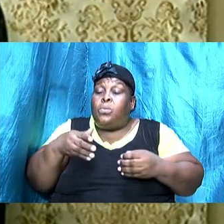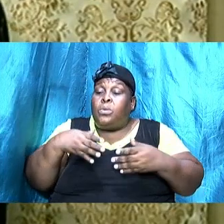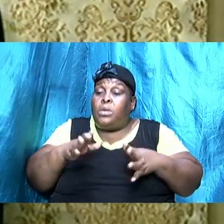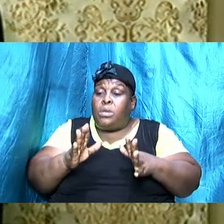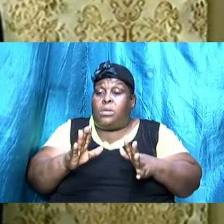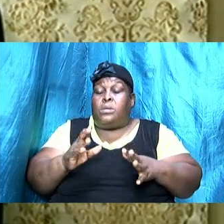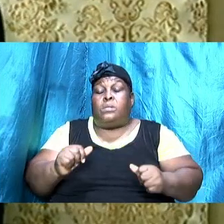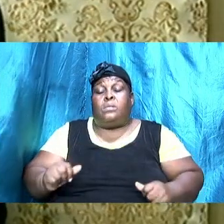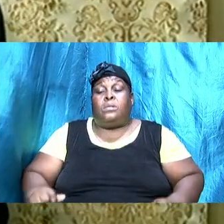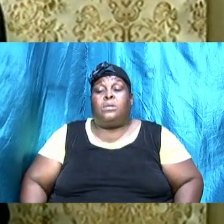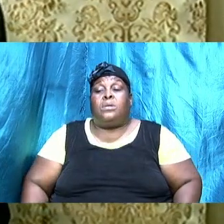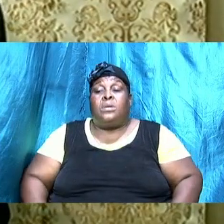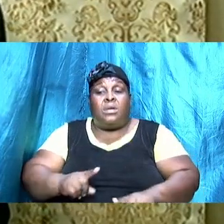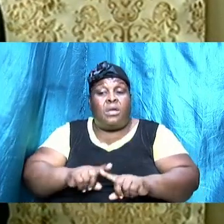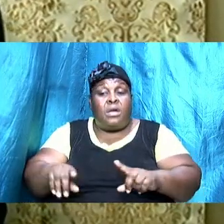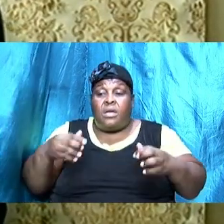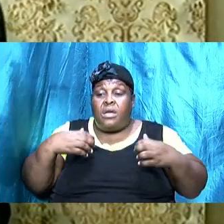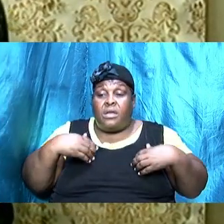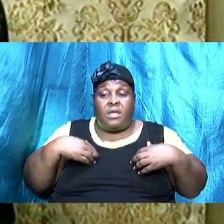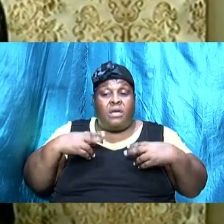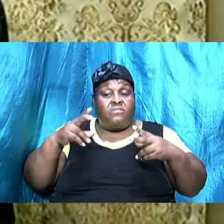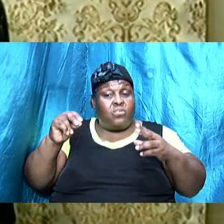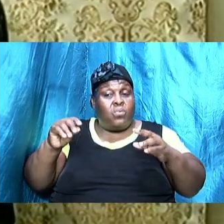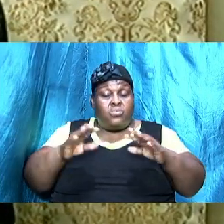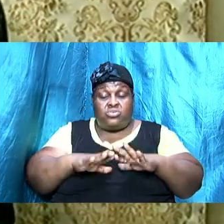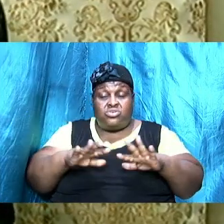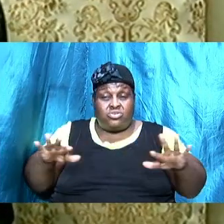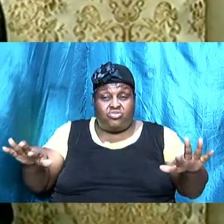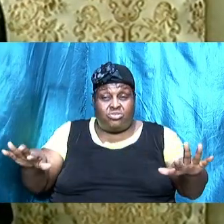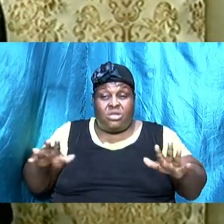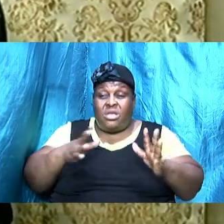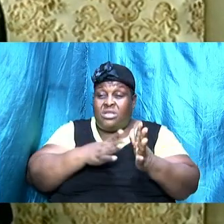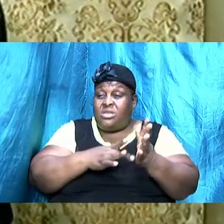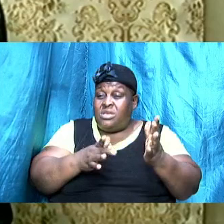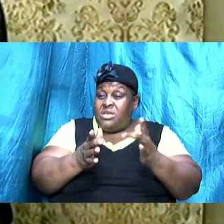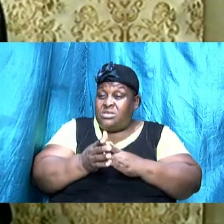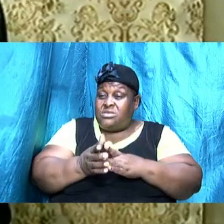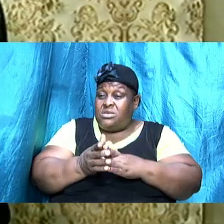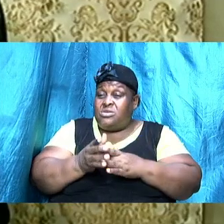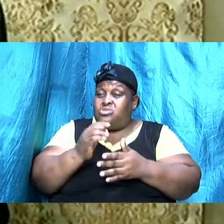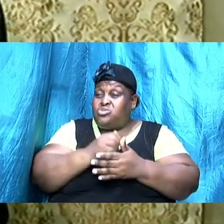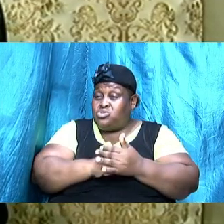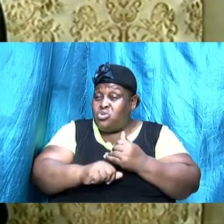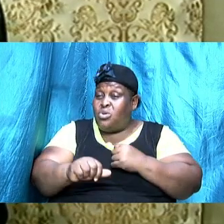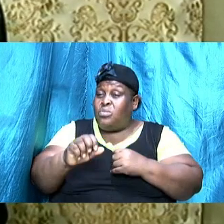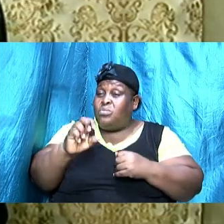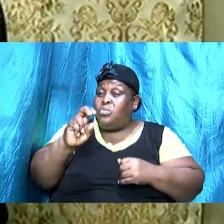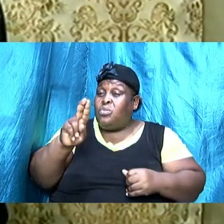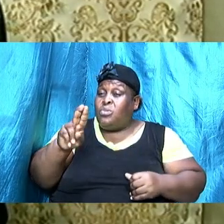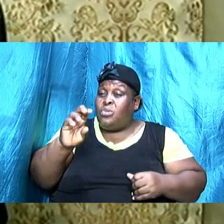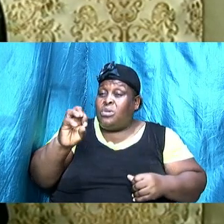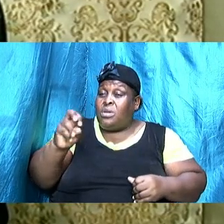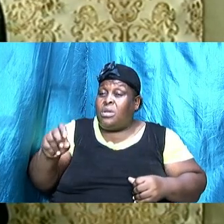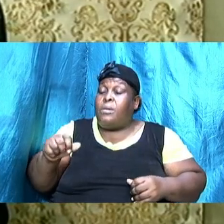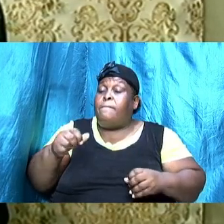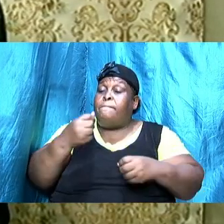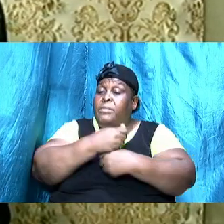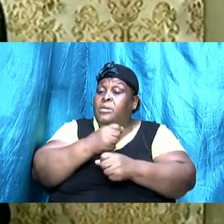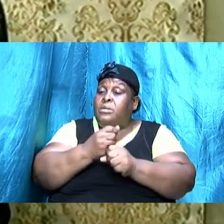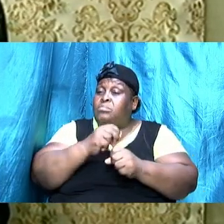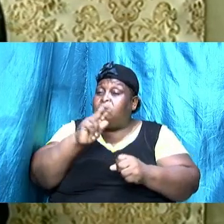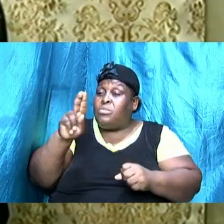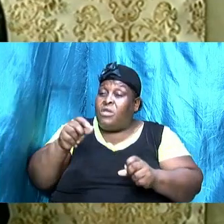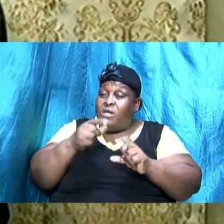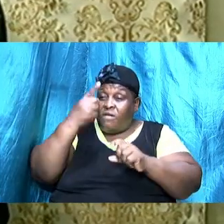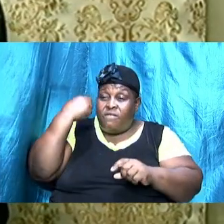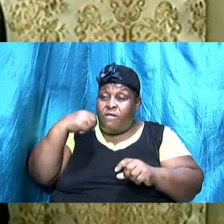castrate them. And Jesus now said, and there were some eunuchs which were made eunuchs of men.